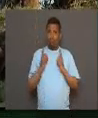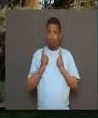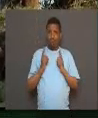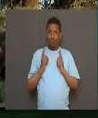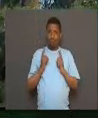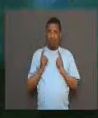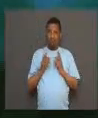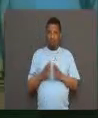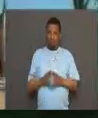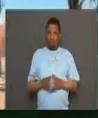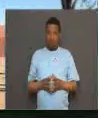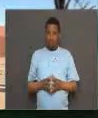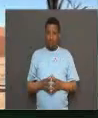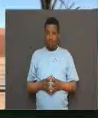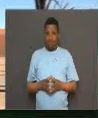numbers.